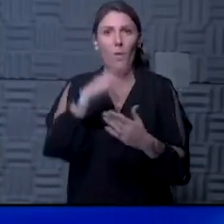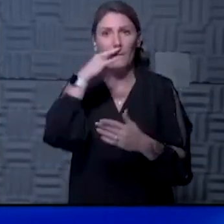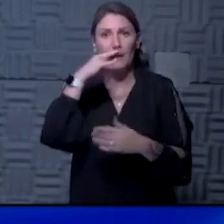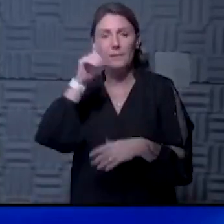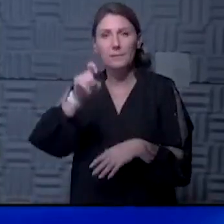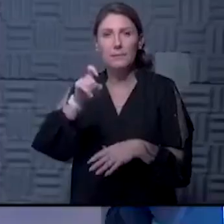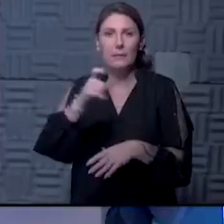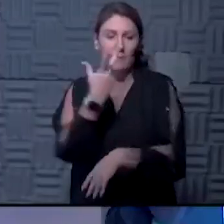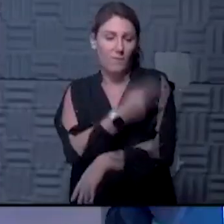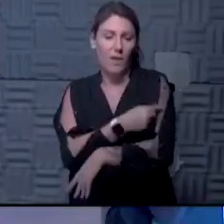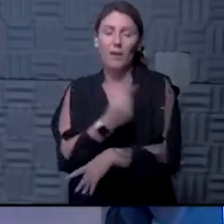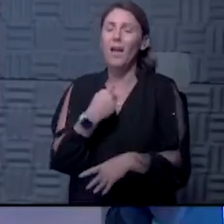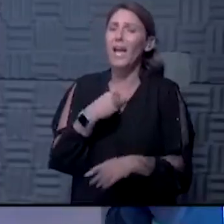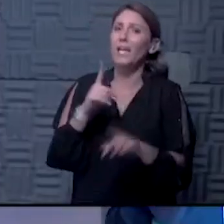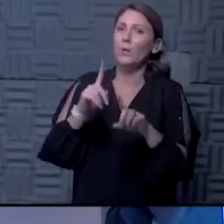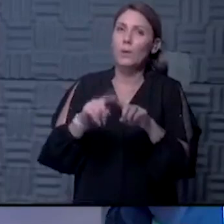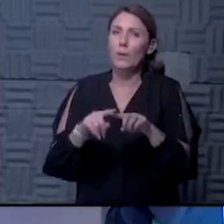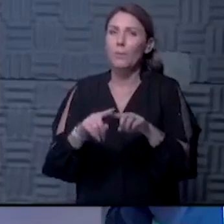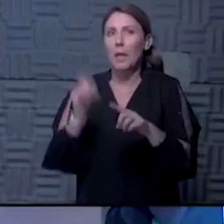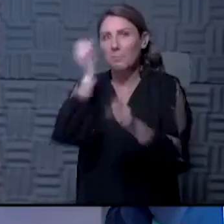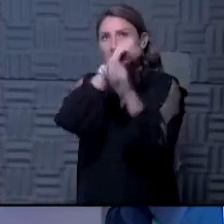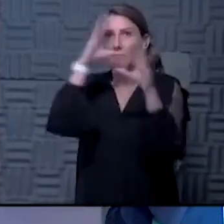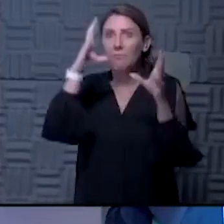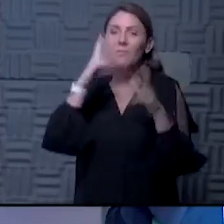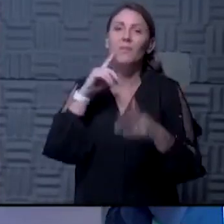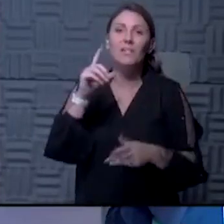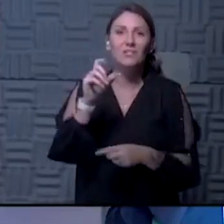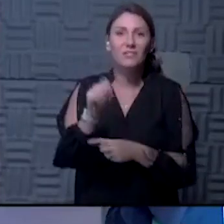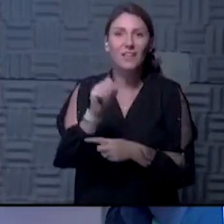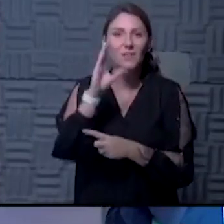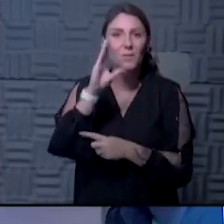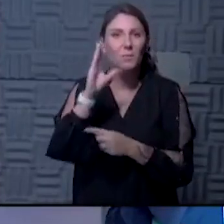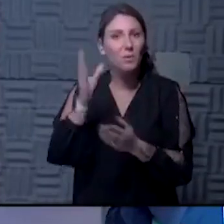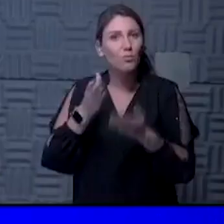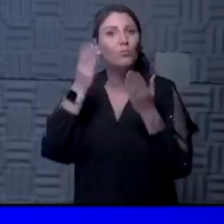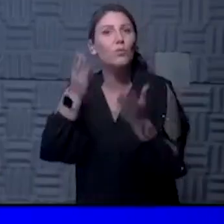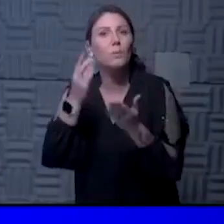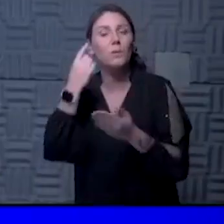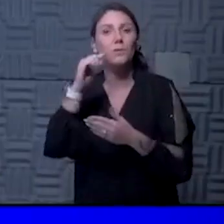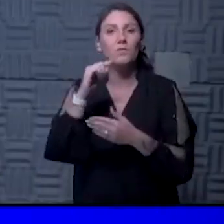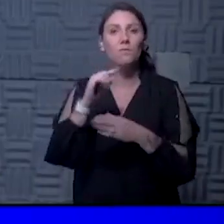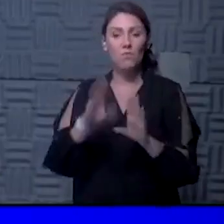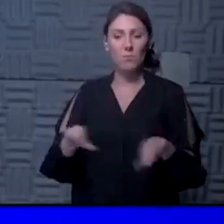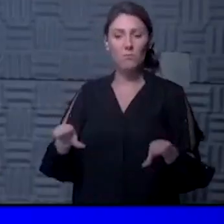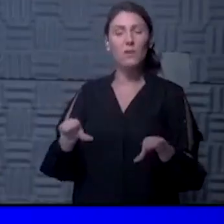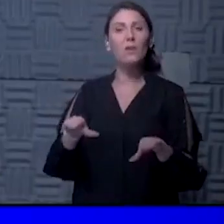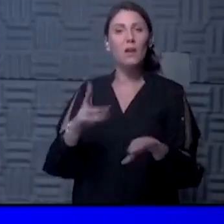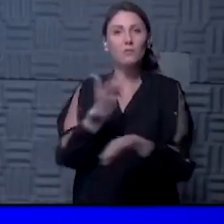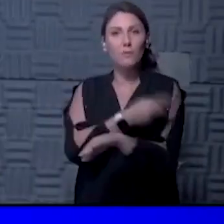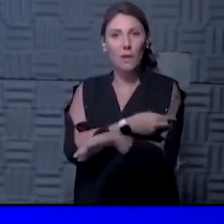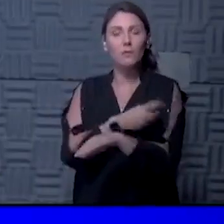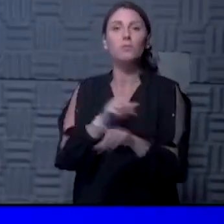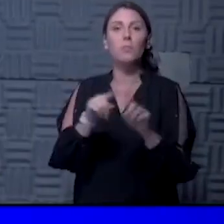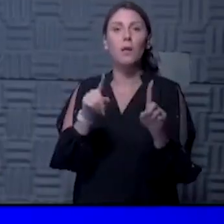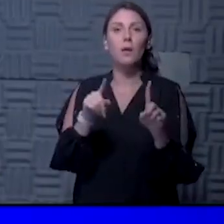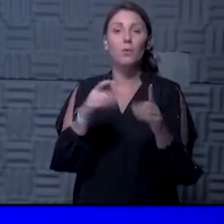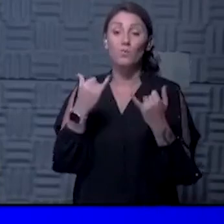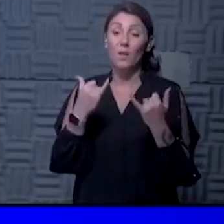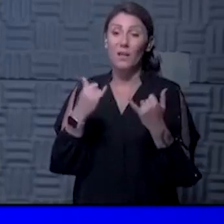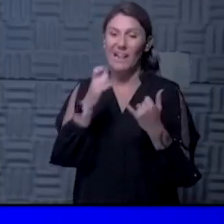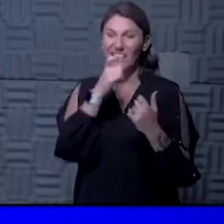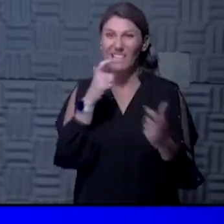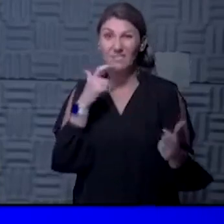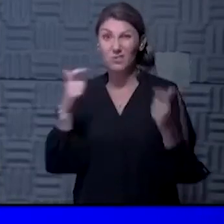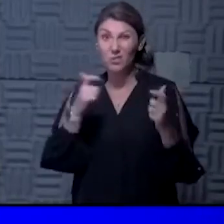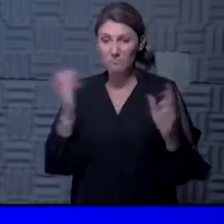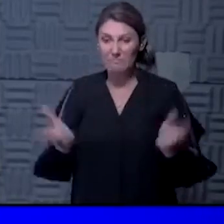data. Yeah, I mean, I can reliably envision that certainly there will be recommendations for pediatric vaccination, but right now there isn't a